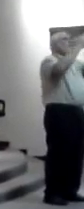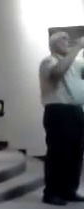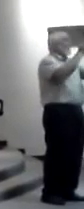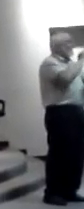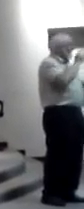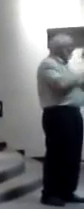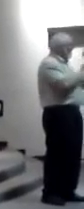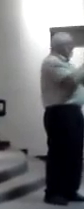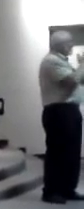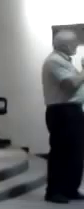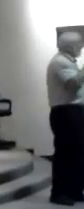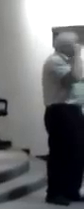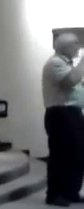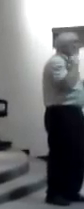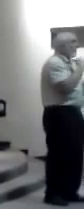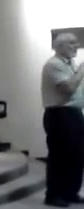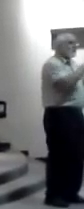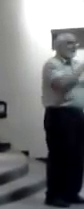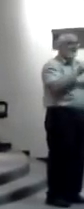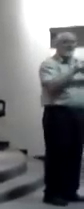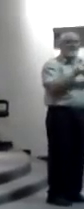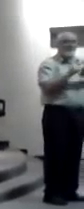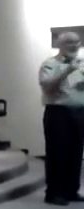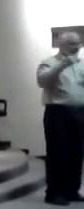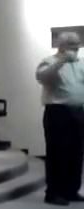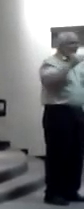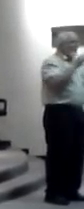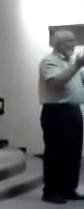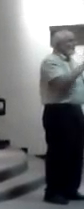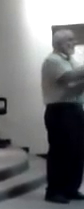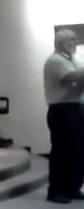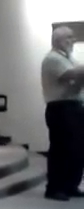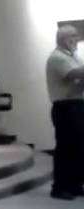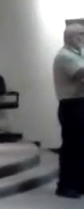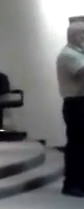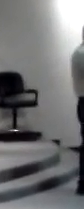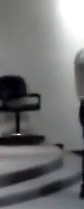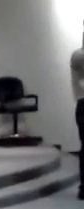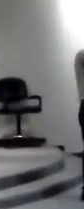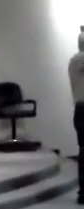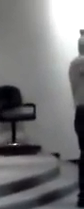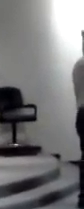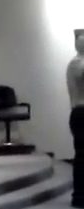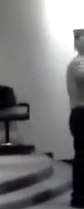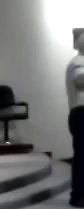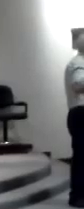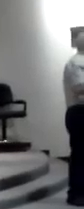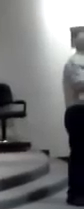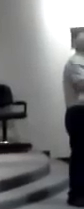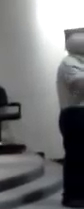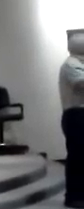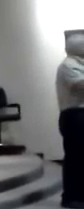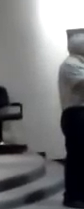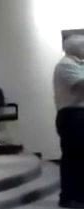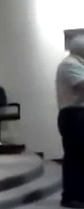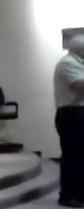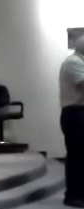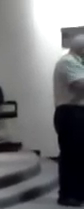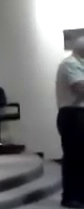pray for us as well. Here's body language. Prayer is what it's all about. Stuff coming out of our